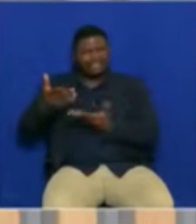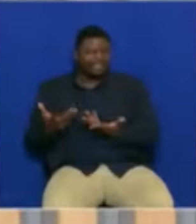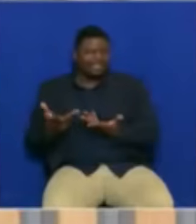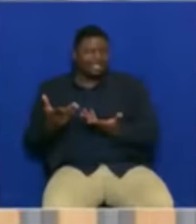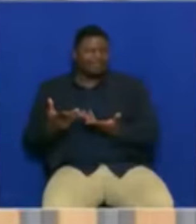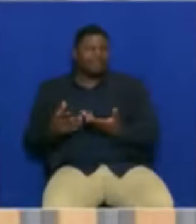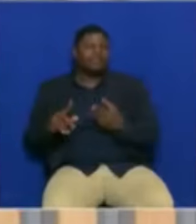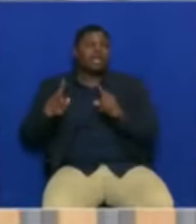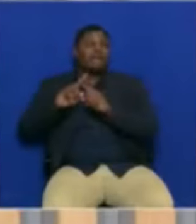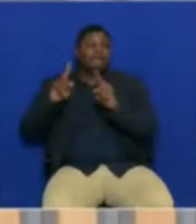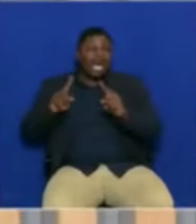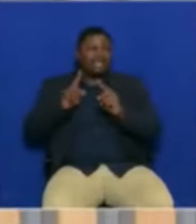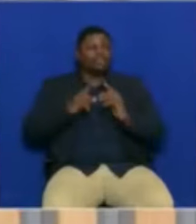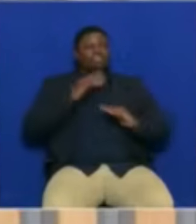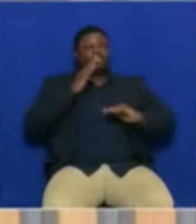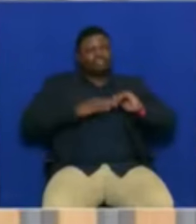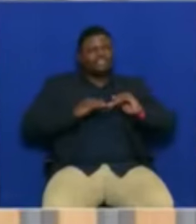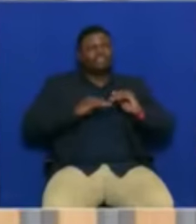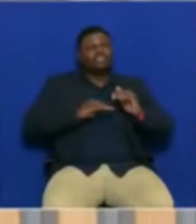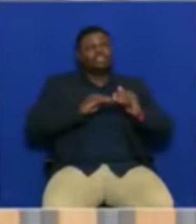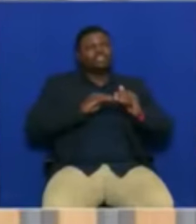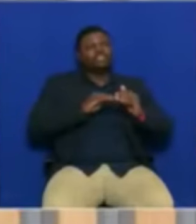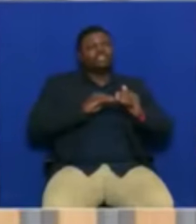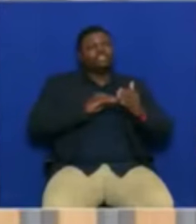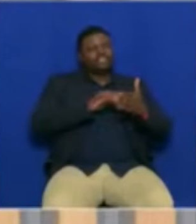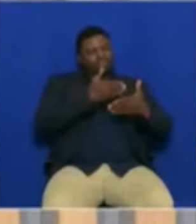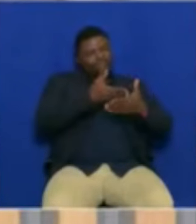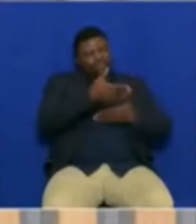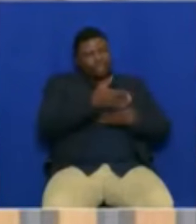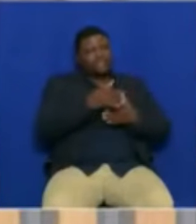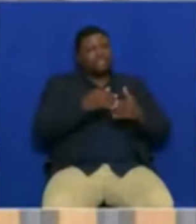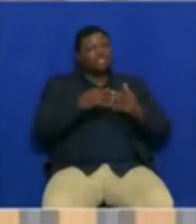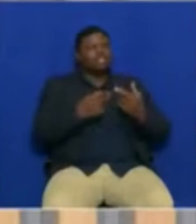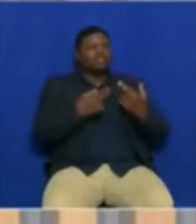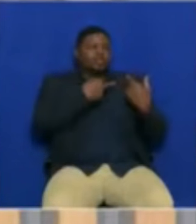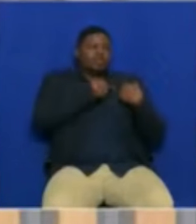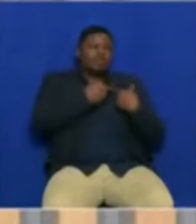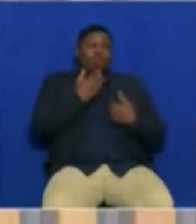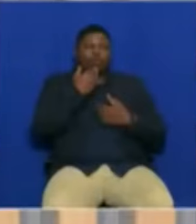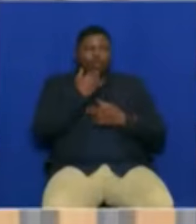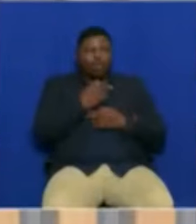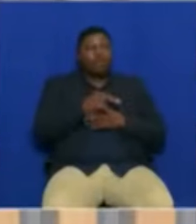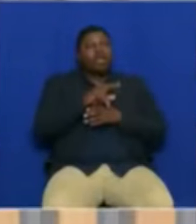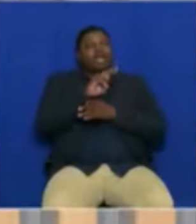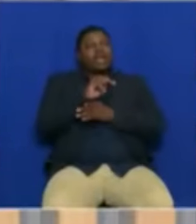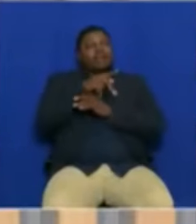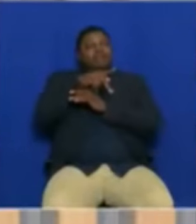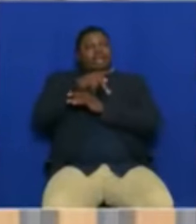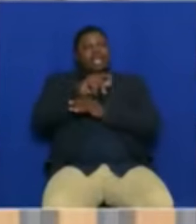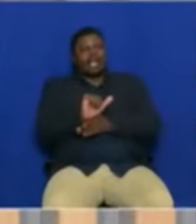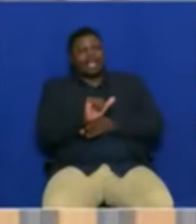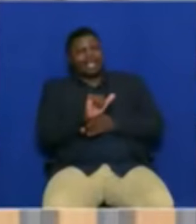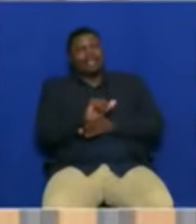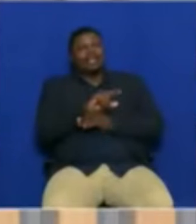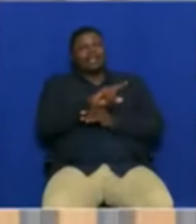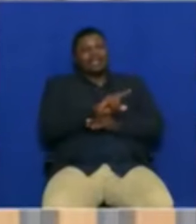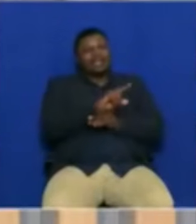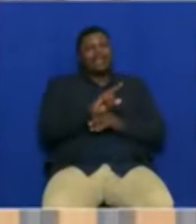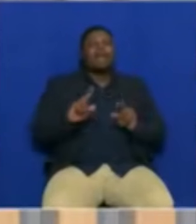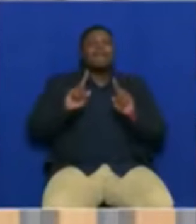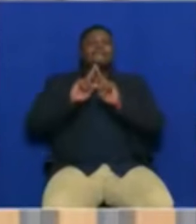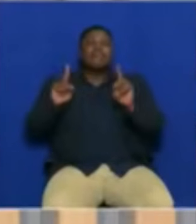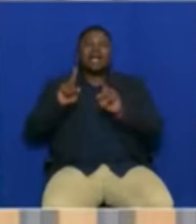Public Prosecutions. Now this letter says the opposite. This letter says the Director of Public Prosecutions received